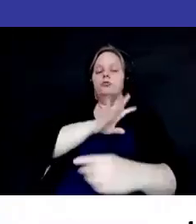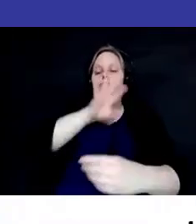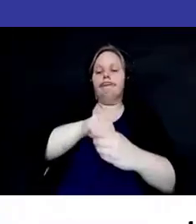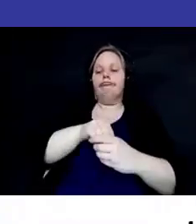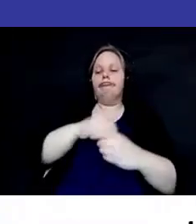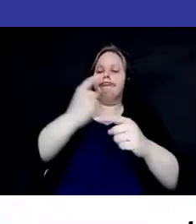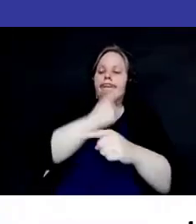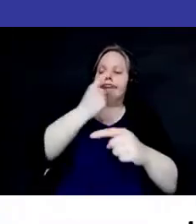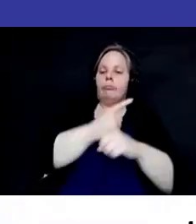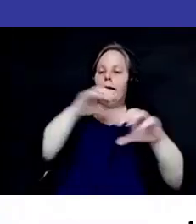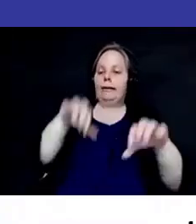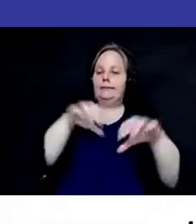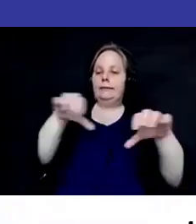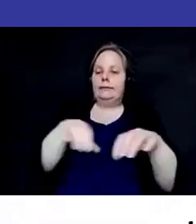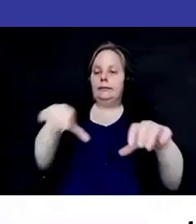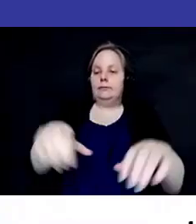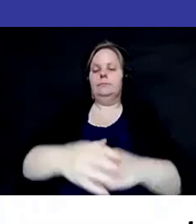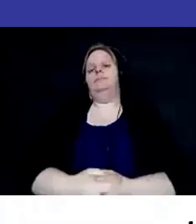appropriate activities.